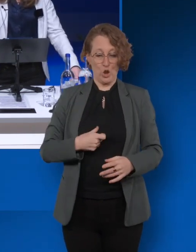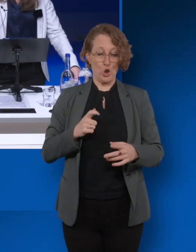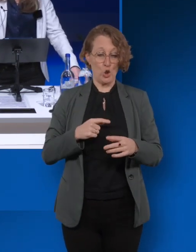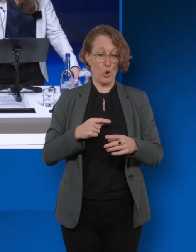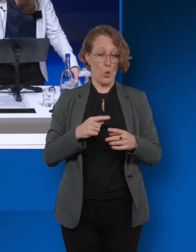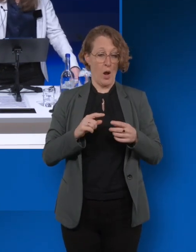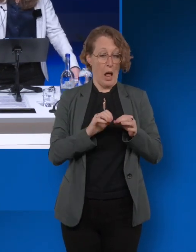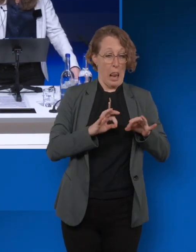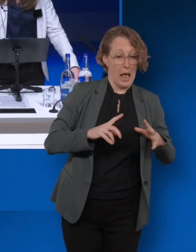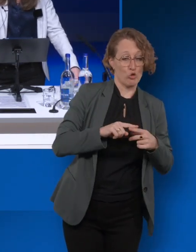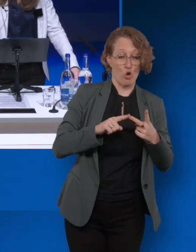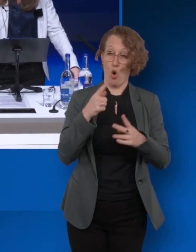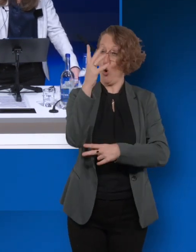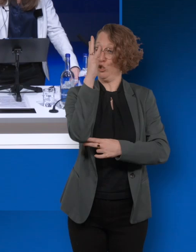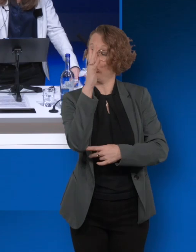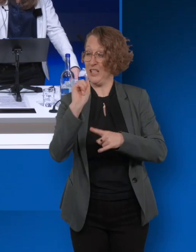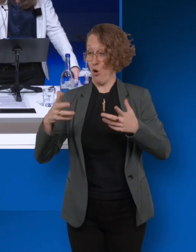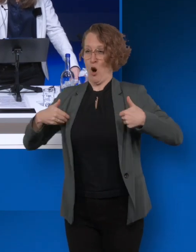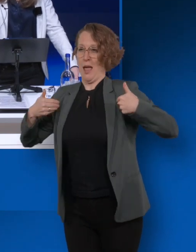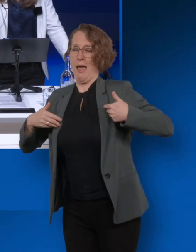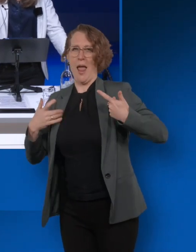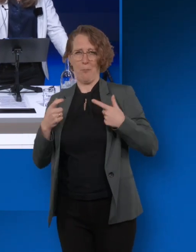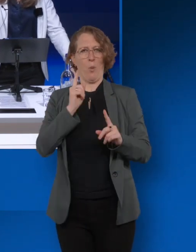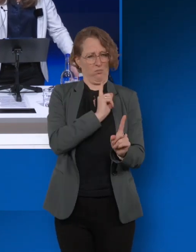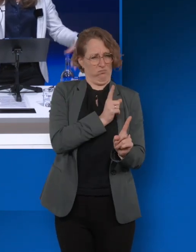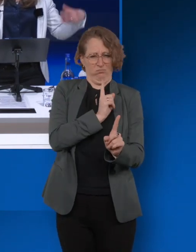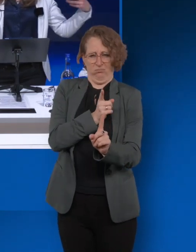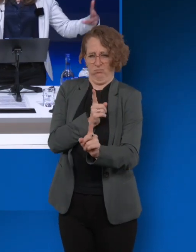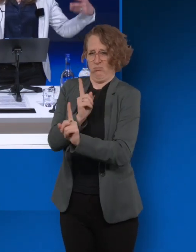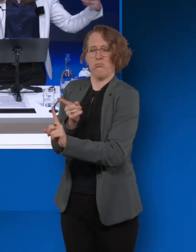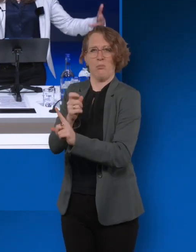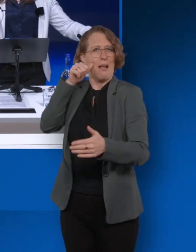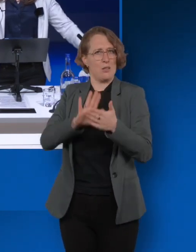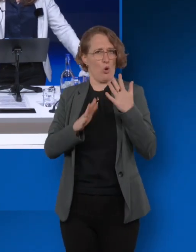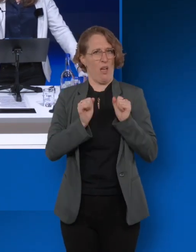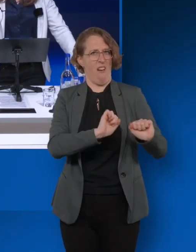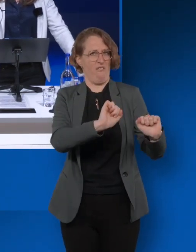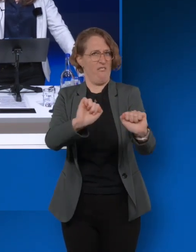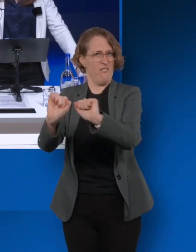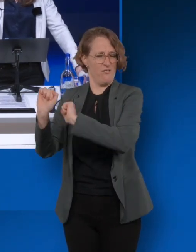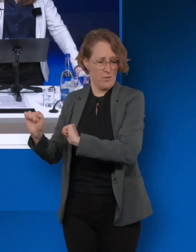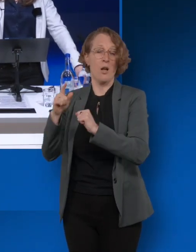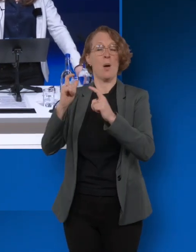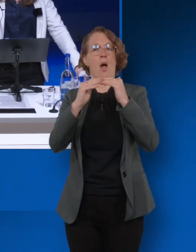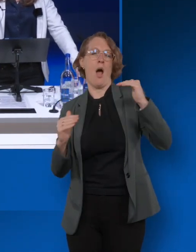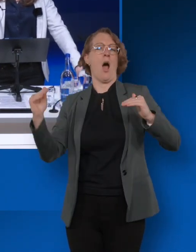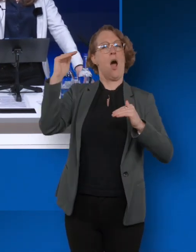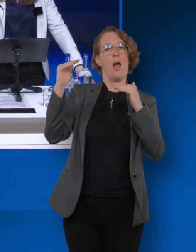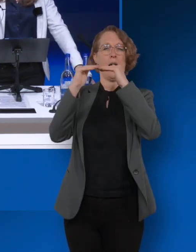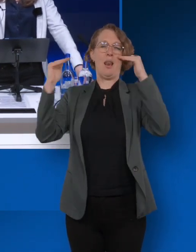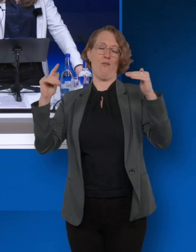electron or a tree as well as a chimpanzee. But more complex systems possess higher